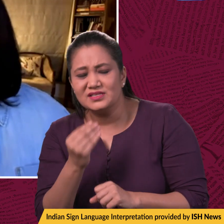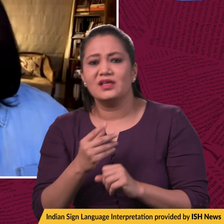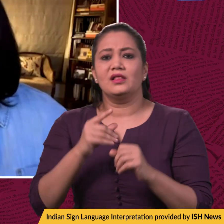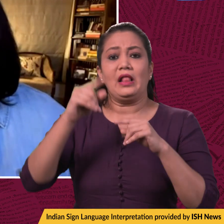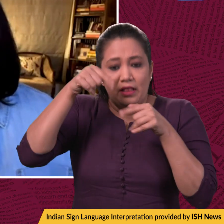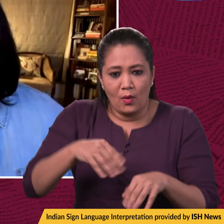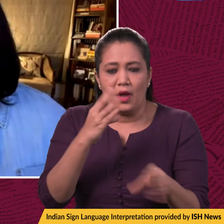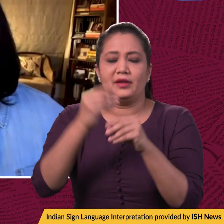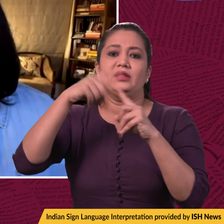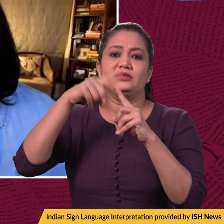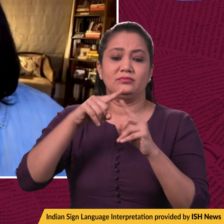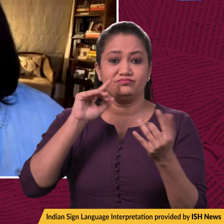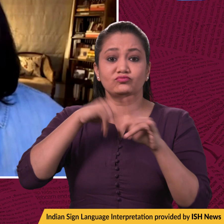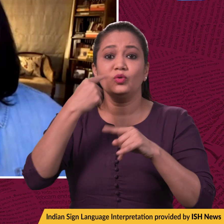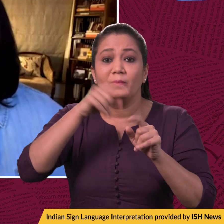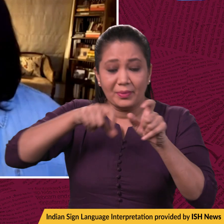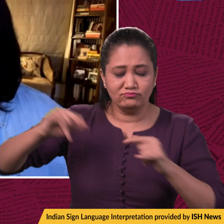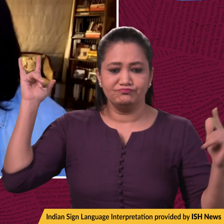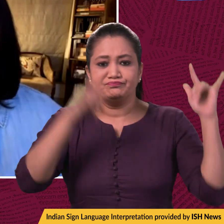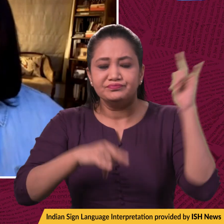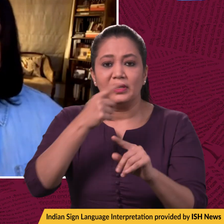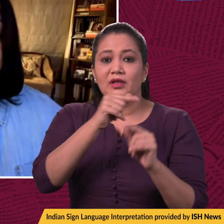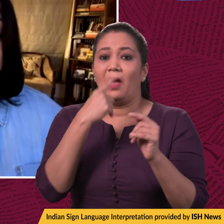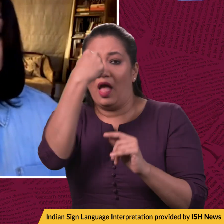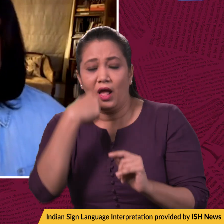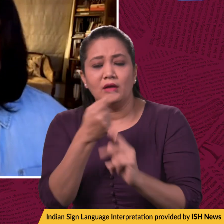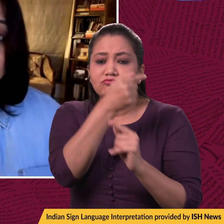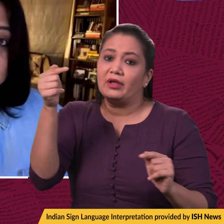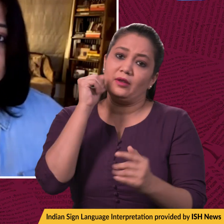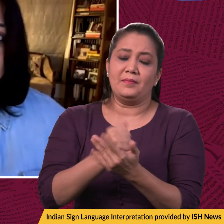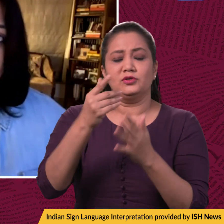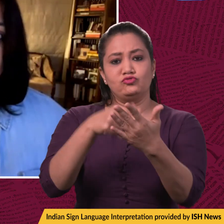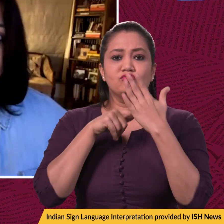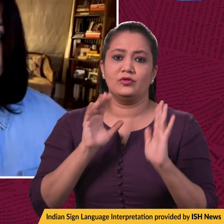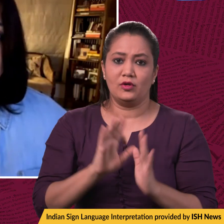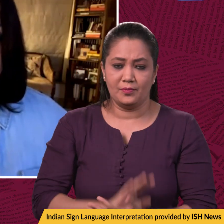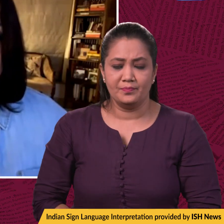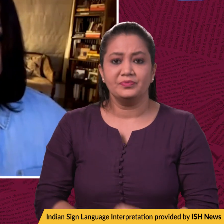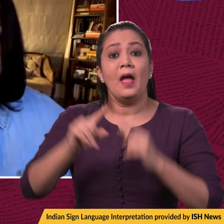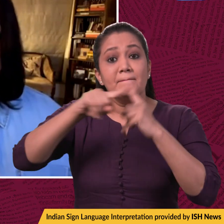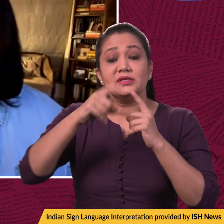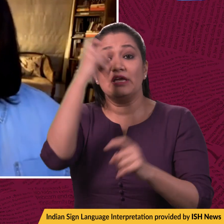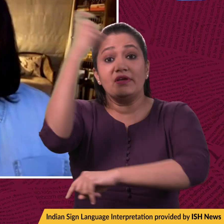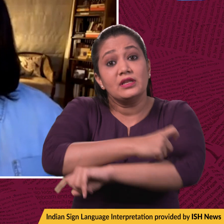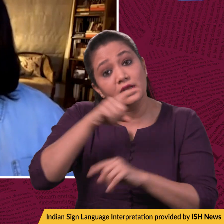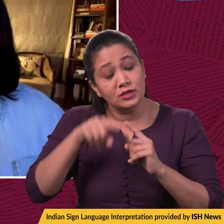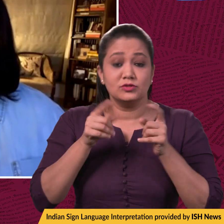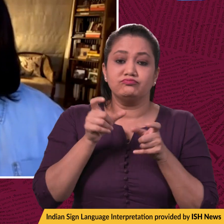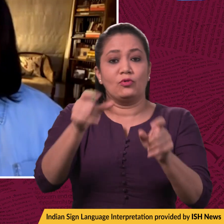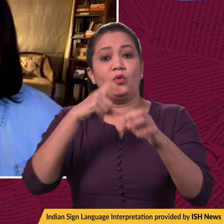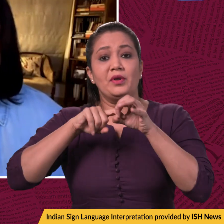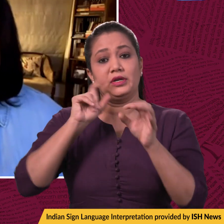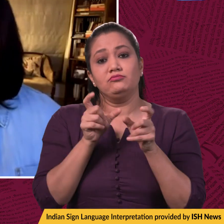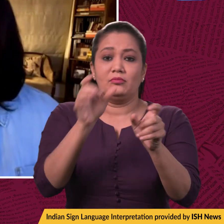Tanzania. Travelers from these countries will have to submit negative RT-PCR tests and still be home quarantined for 7 days if they arrive